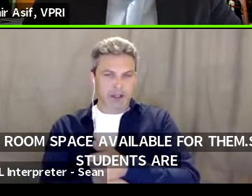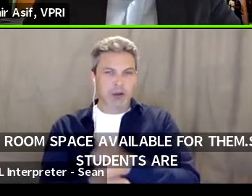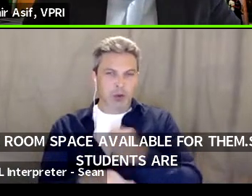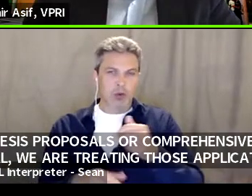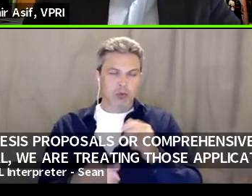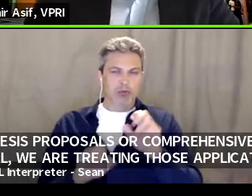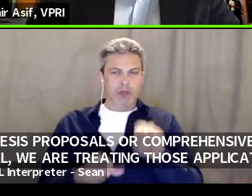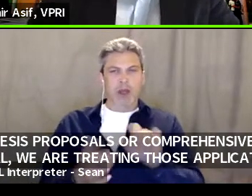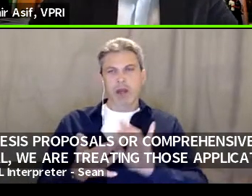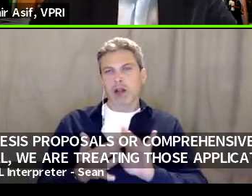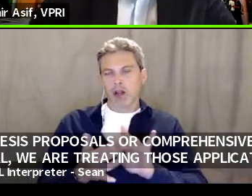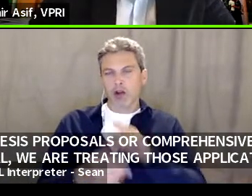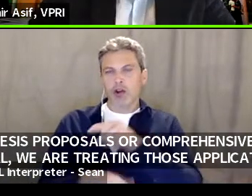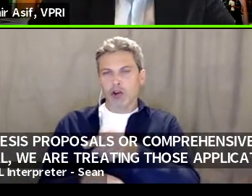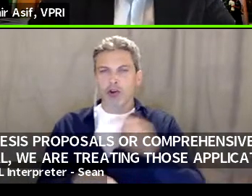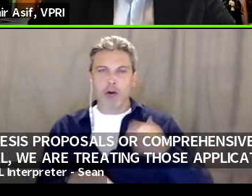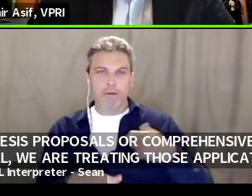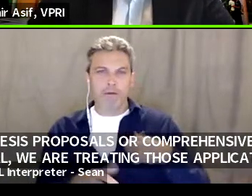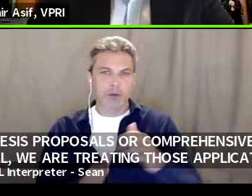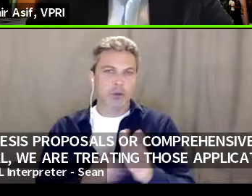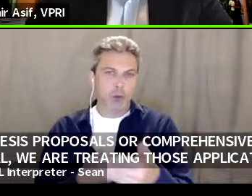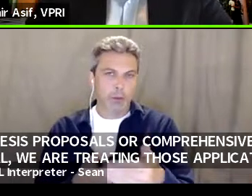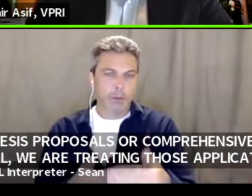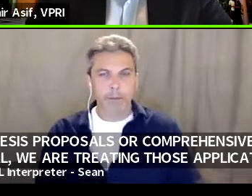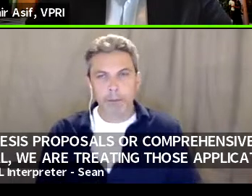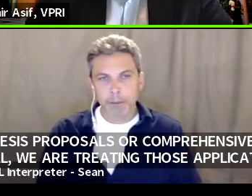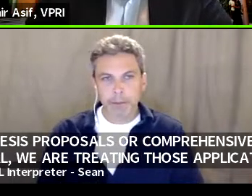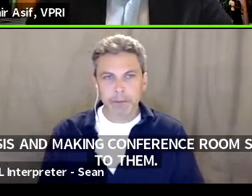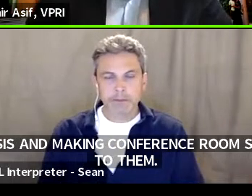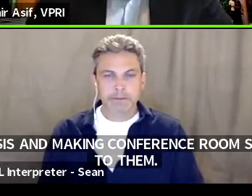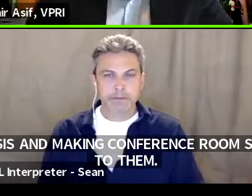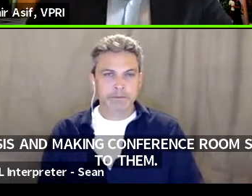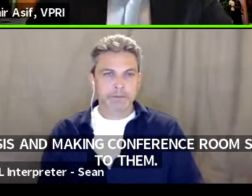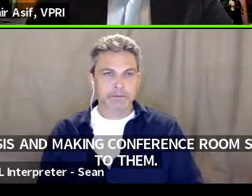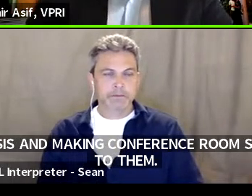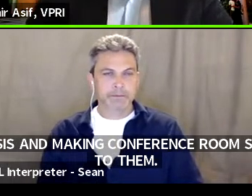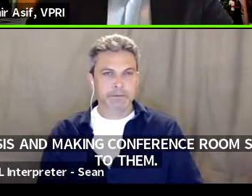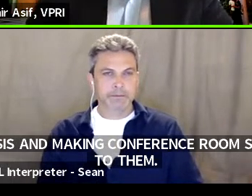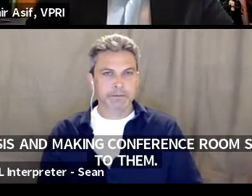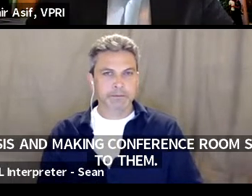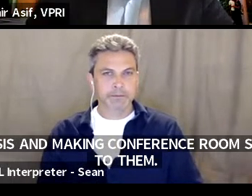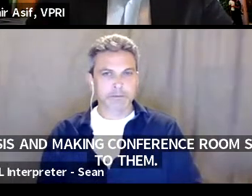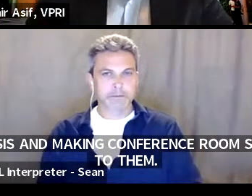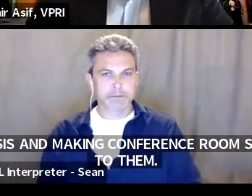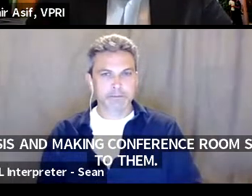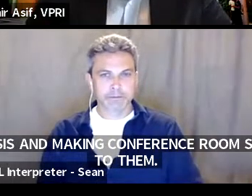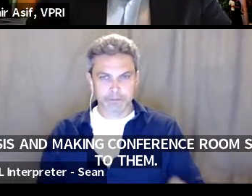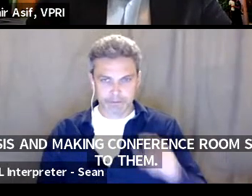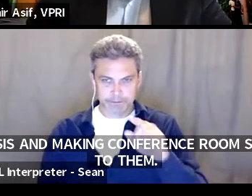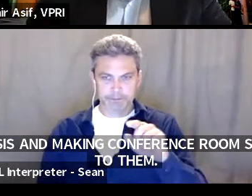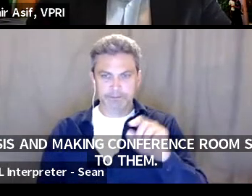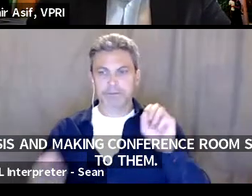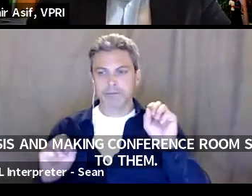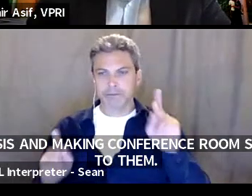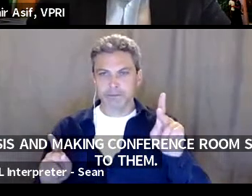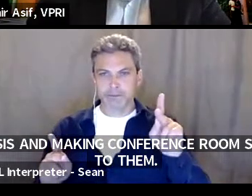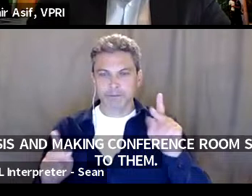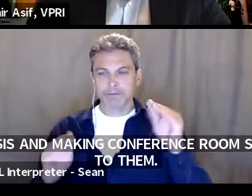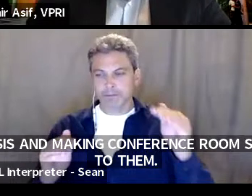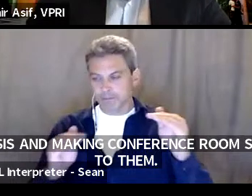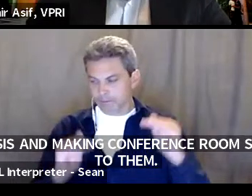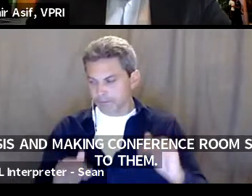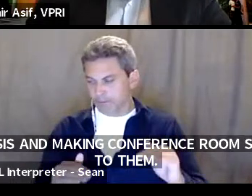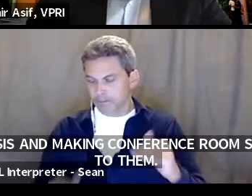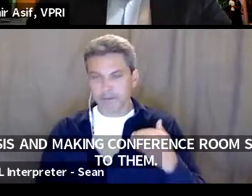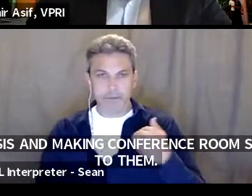available to them. All right, great. So I believe we now have